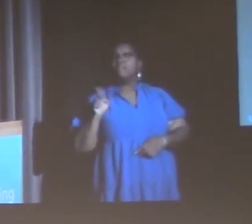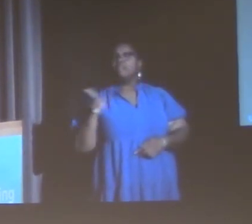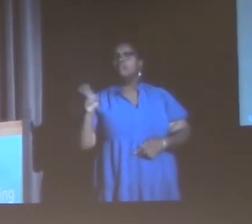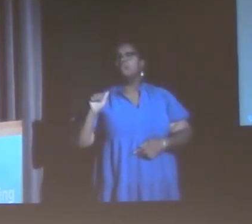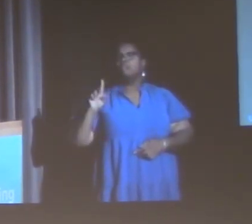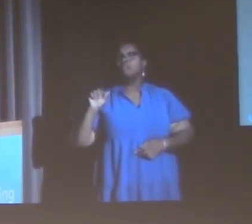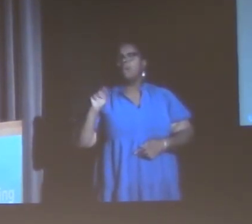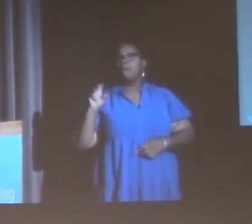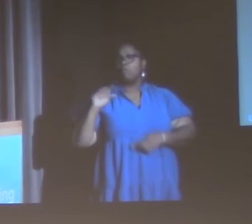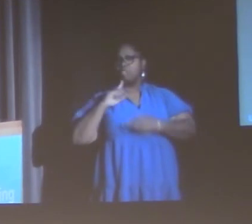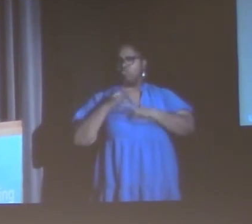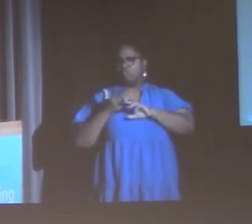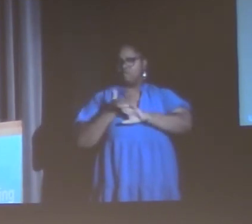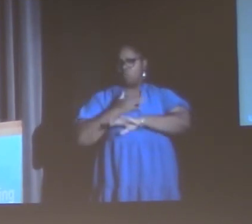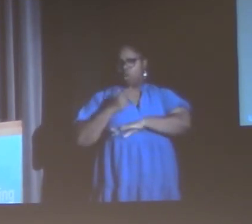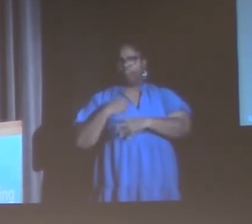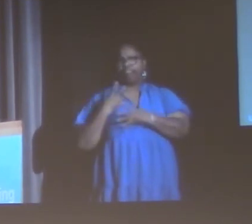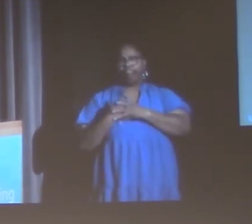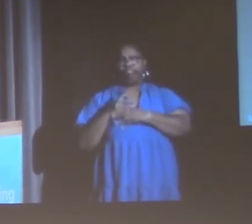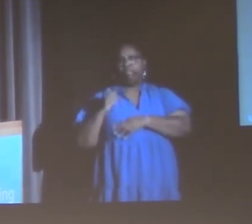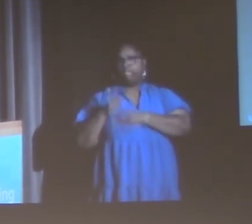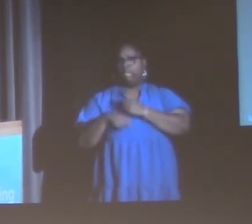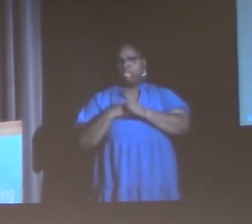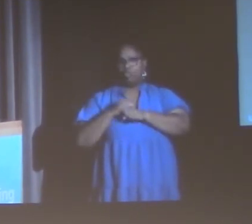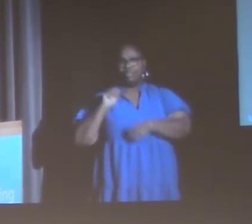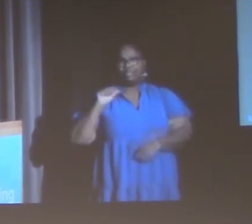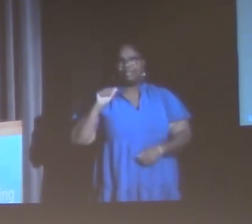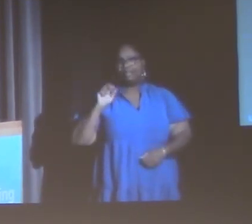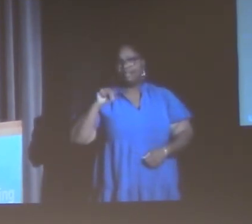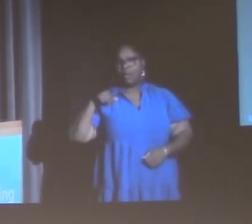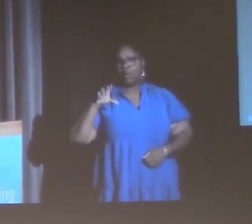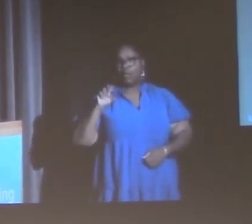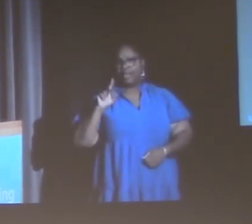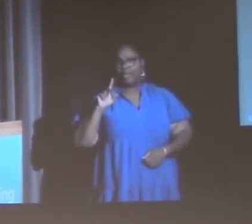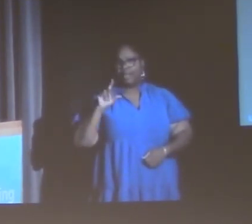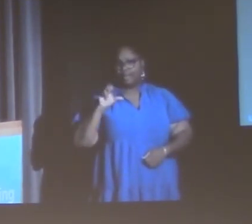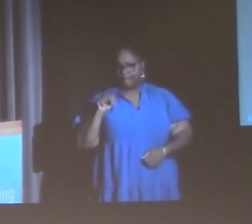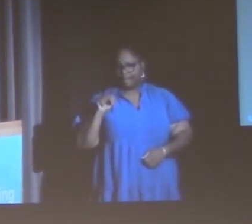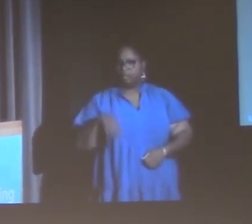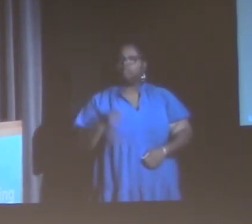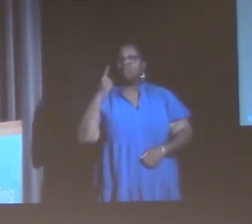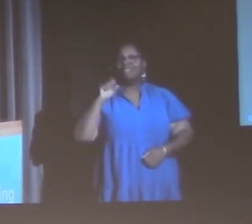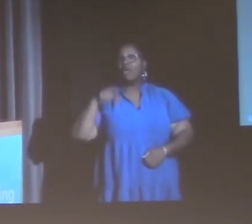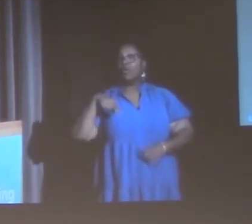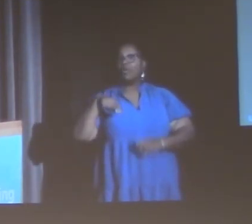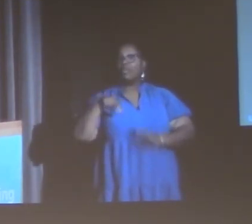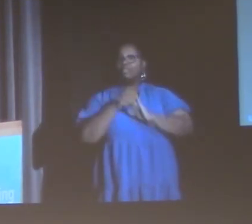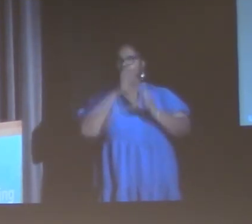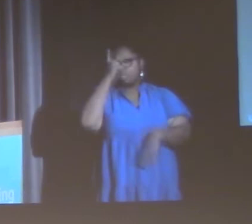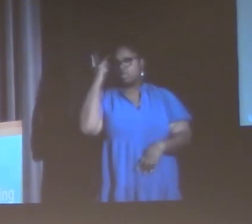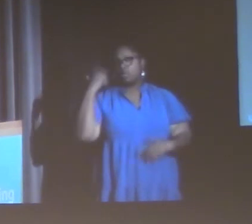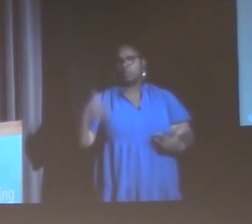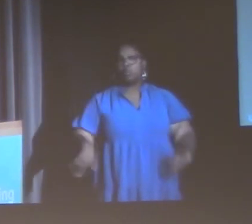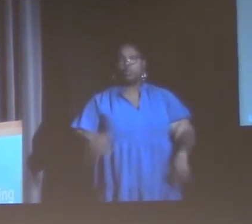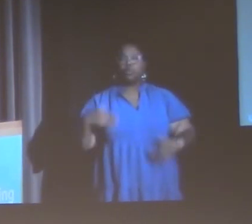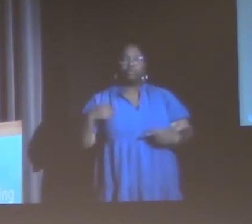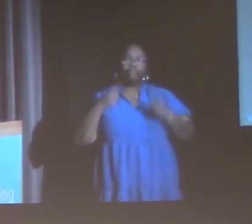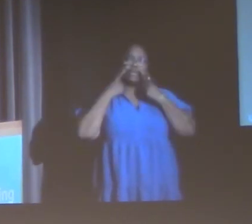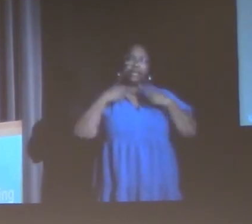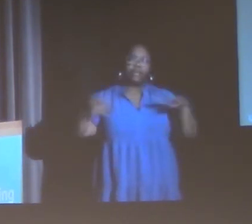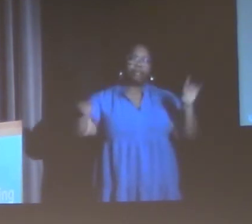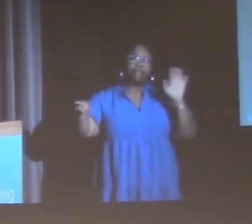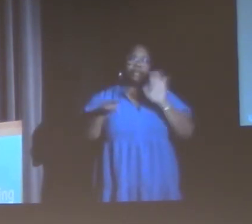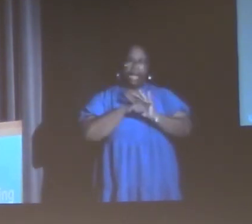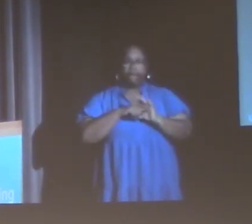also incarcerated for 10 years inside of San Quentin State Prison, right? And San Quentin State Prison is a very infamous prison. So that means a lot of